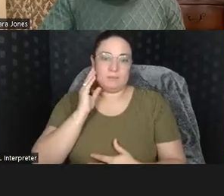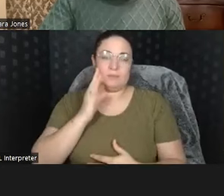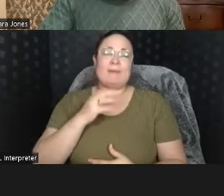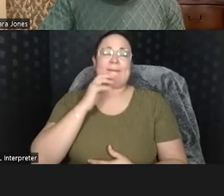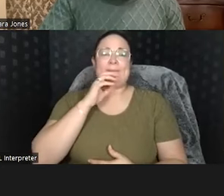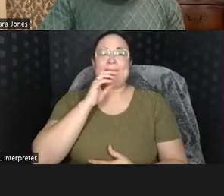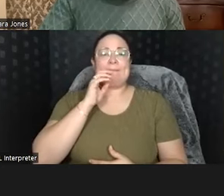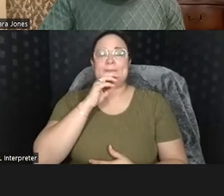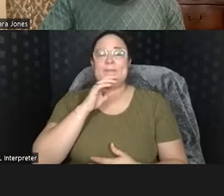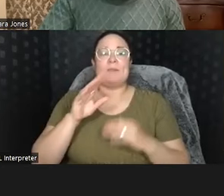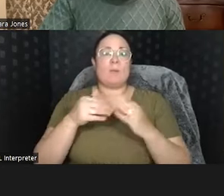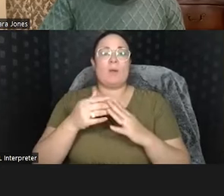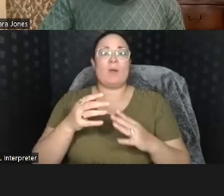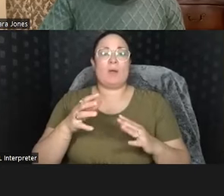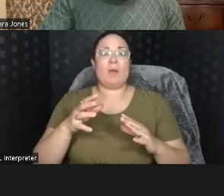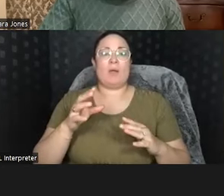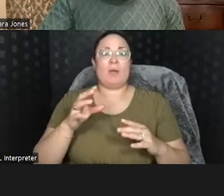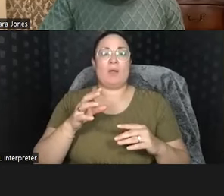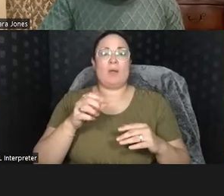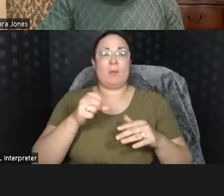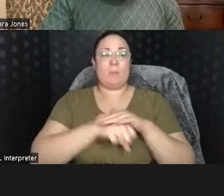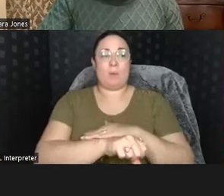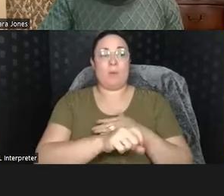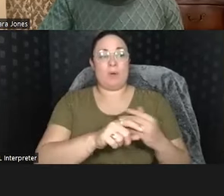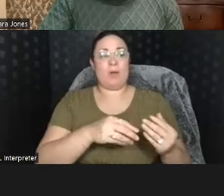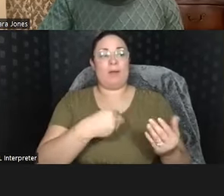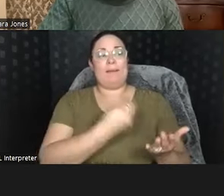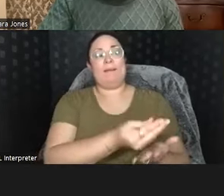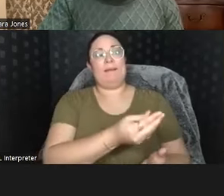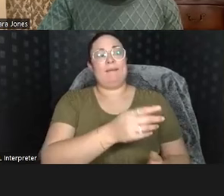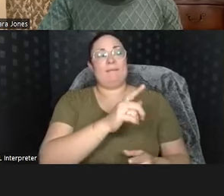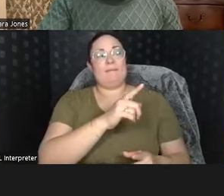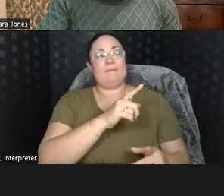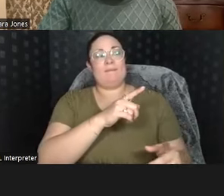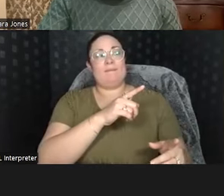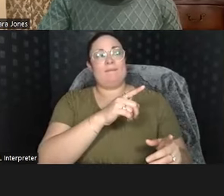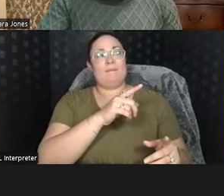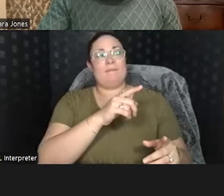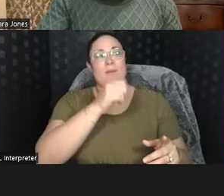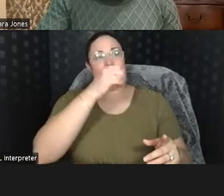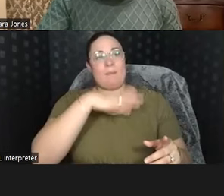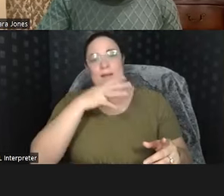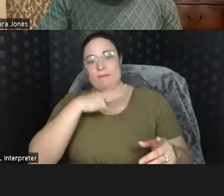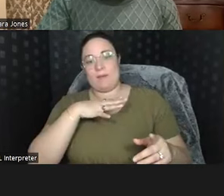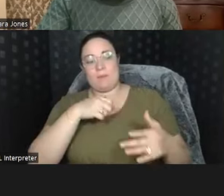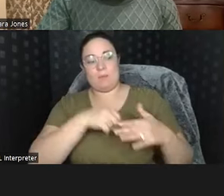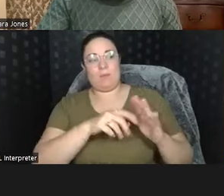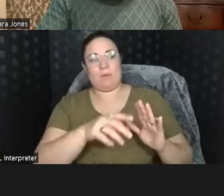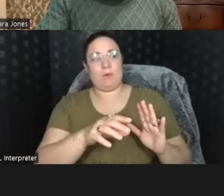We are all assigned a sex and gender at birth, and I think that locks individuals in. And so as individuals